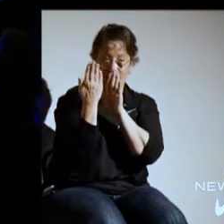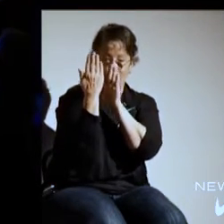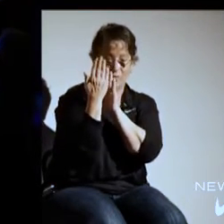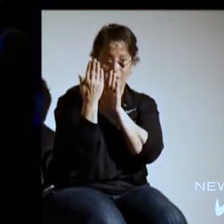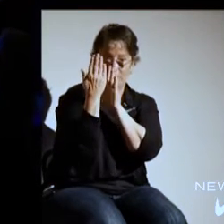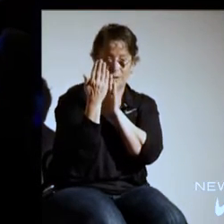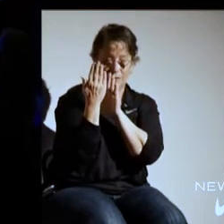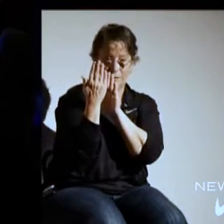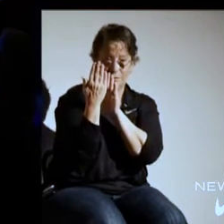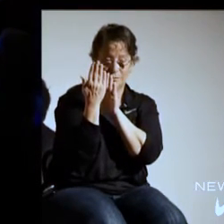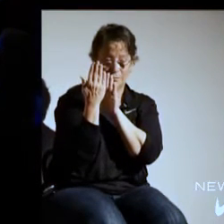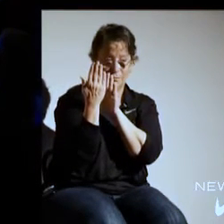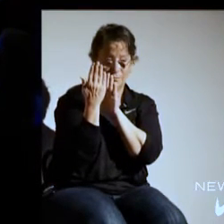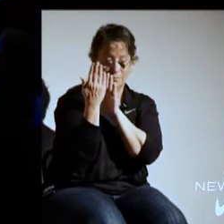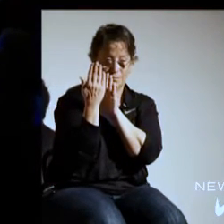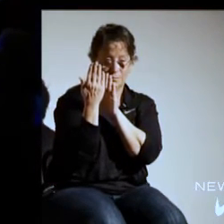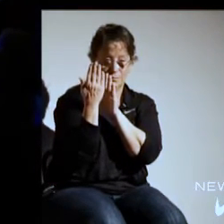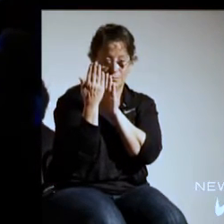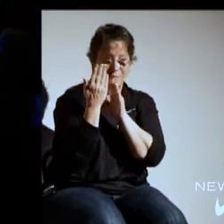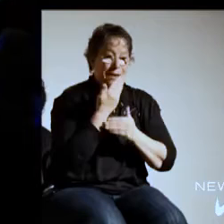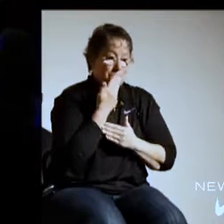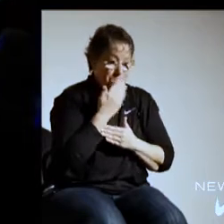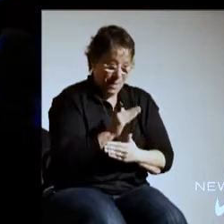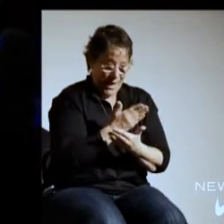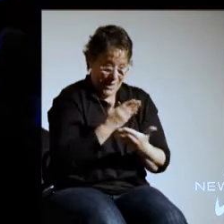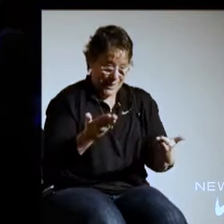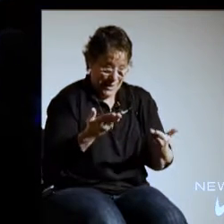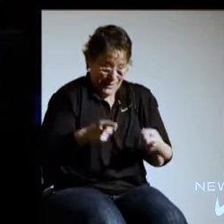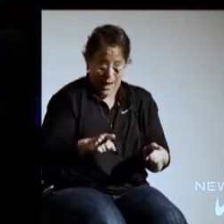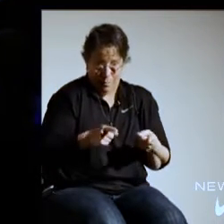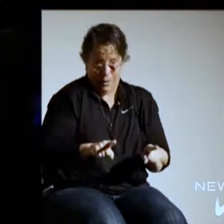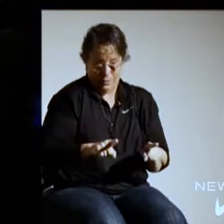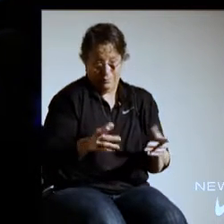And predictably, bad things happen.